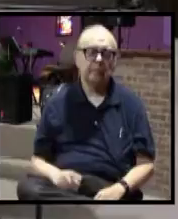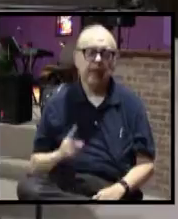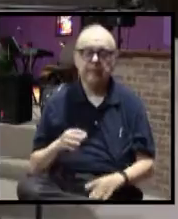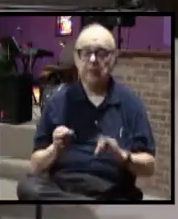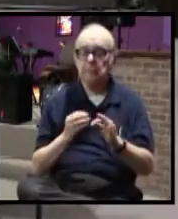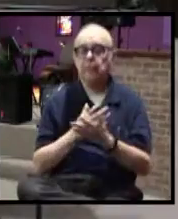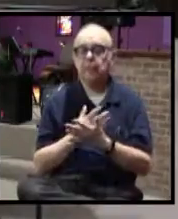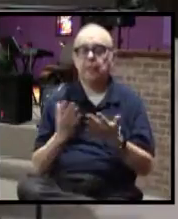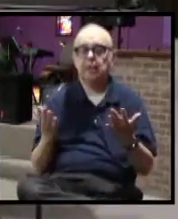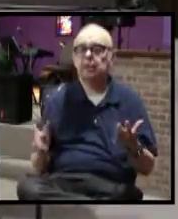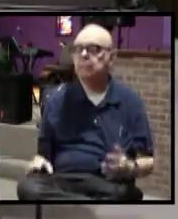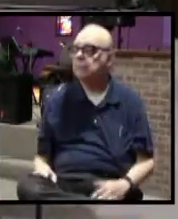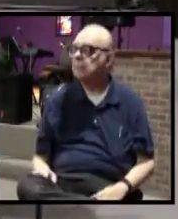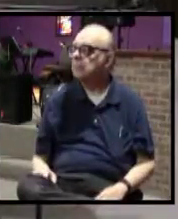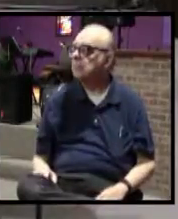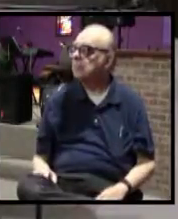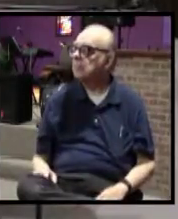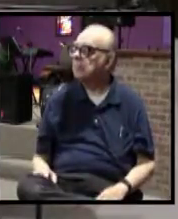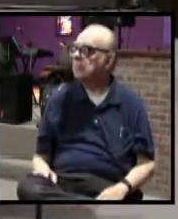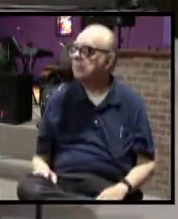Because that's what God wants us to do.